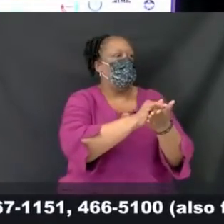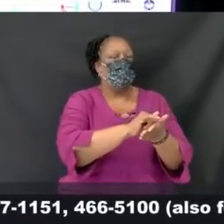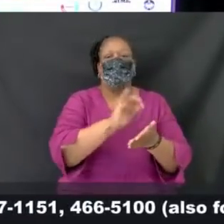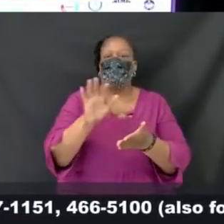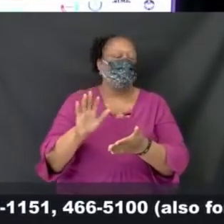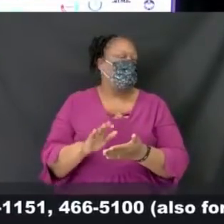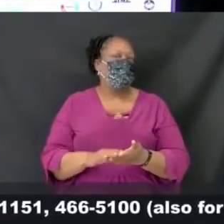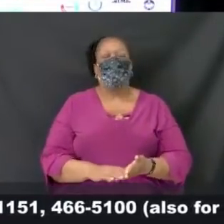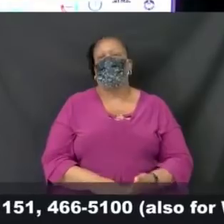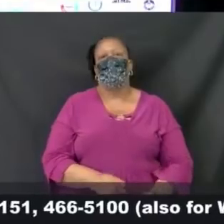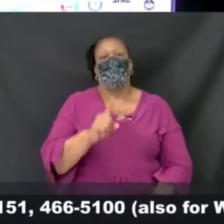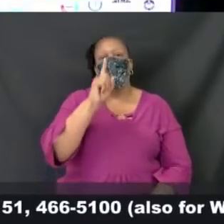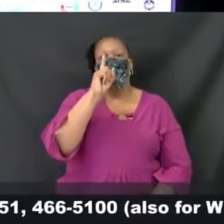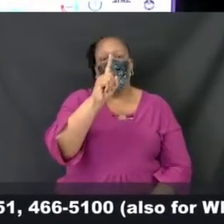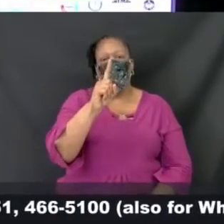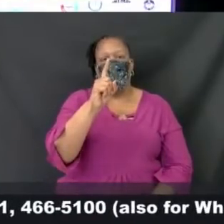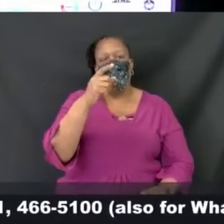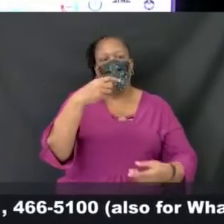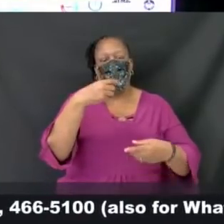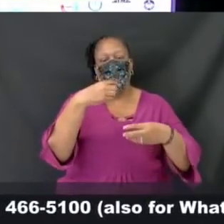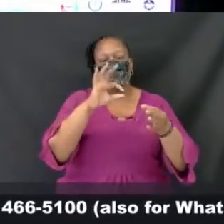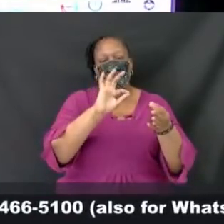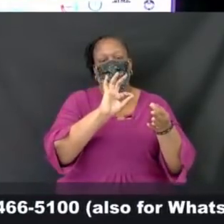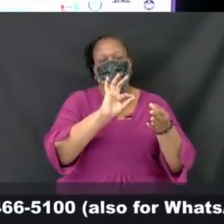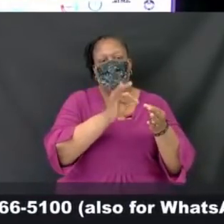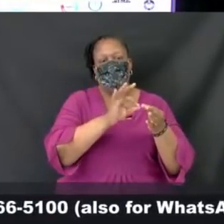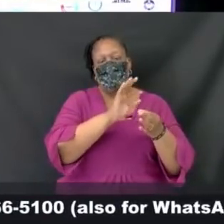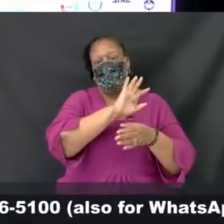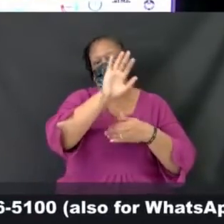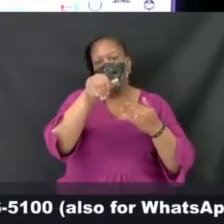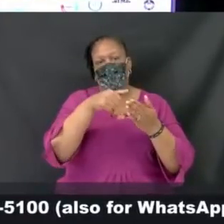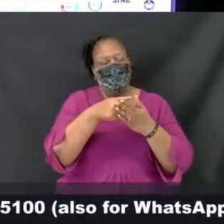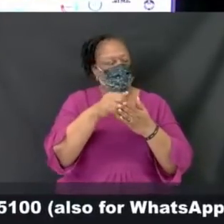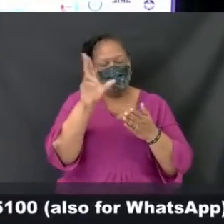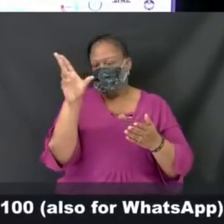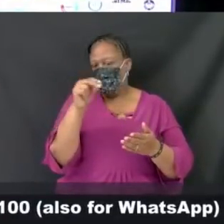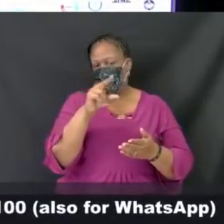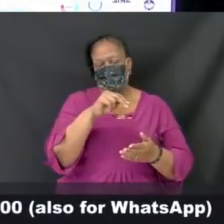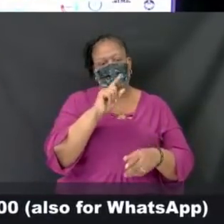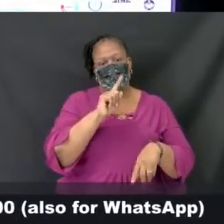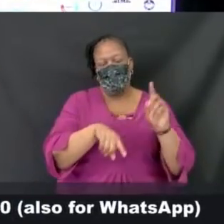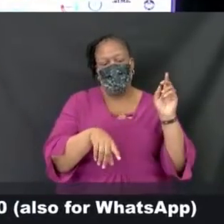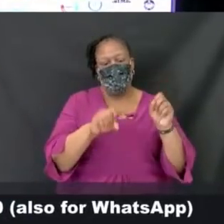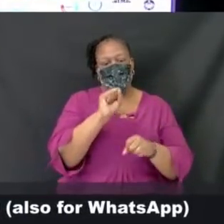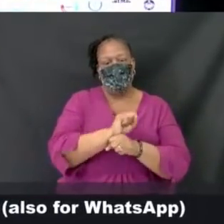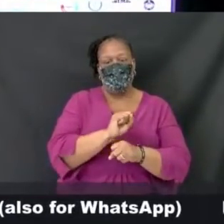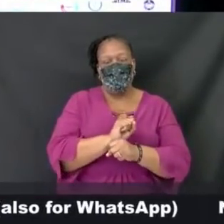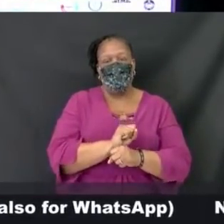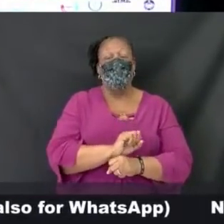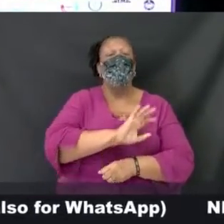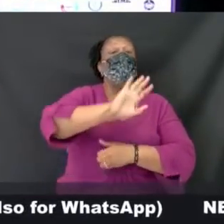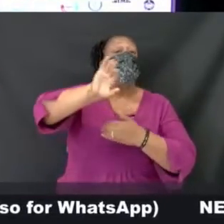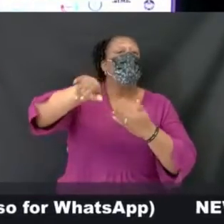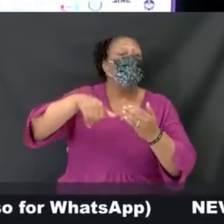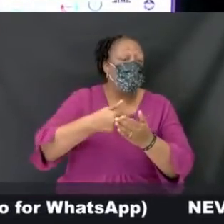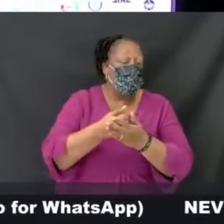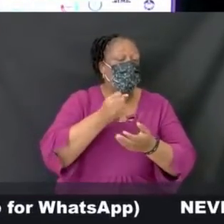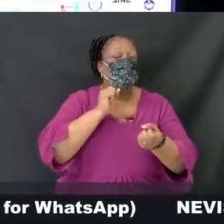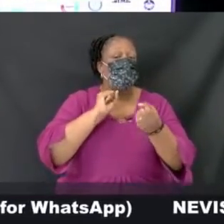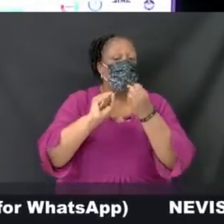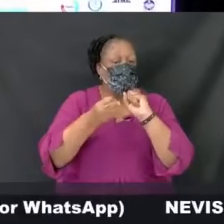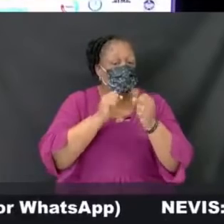policy, not to offend anyone, is that we want all the sporting communities to reach a threshold